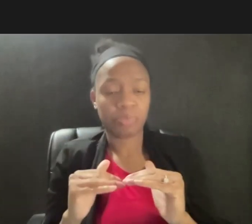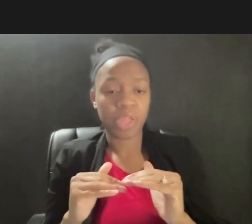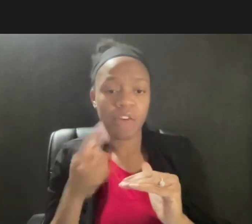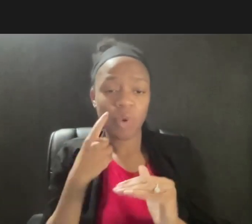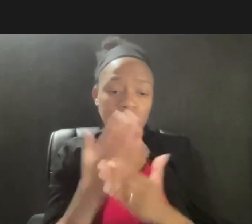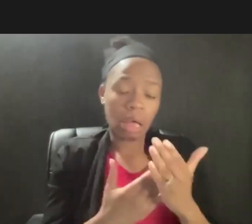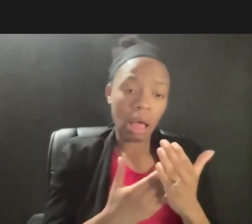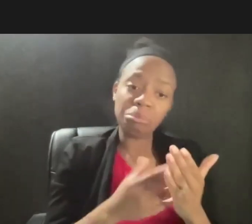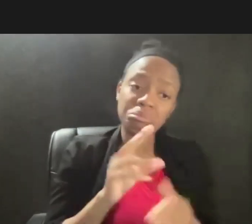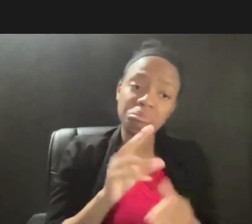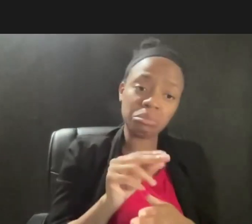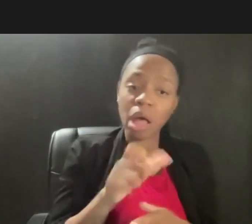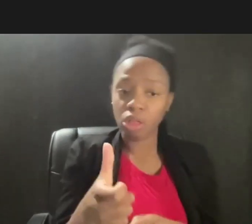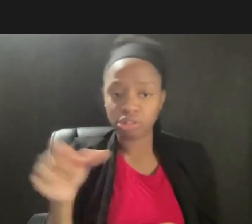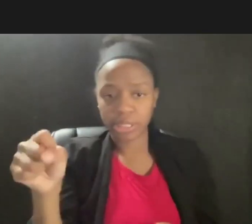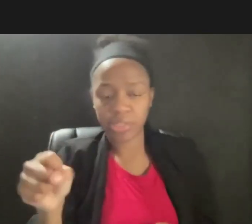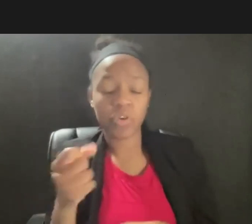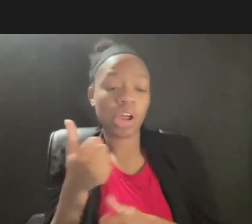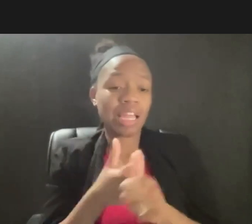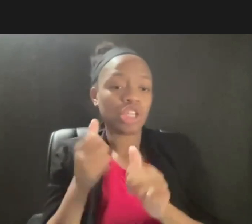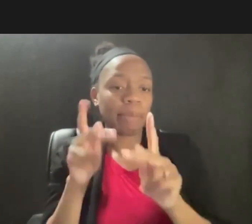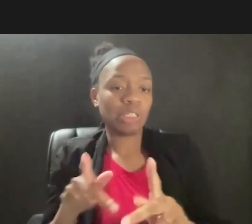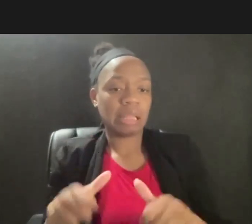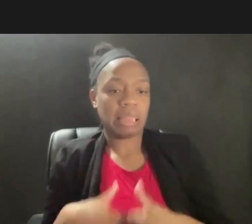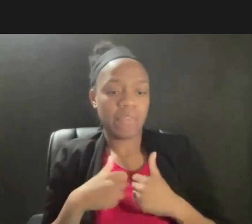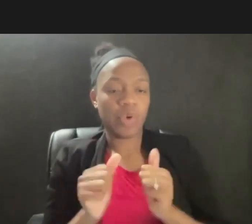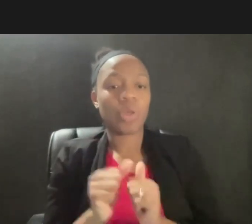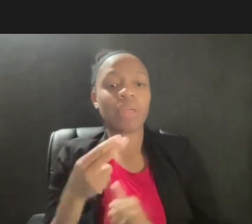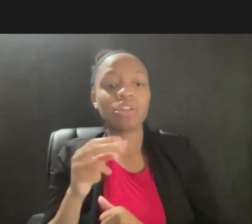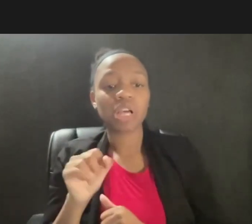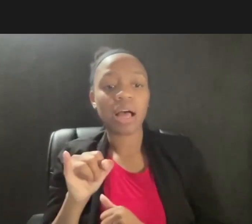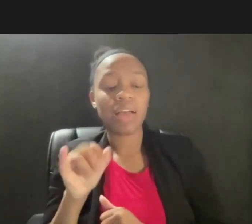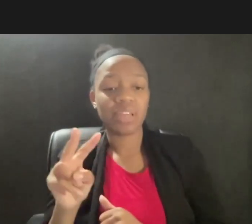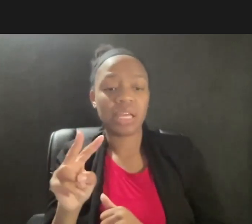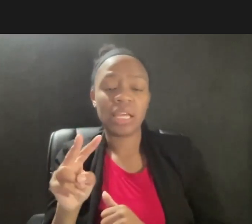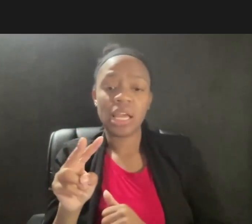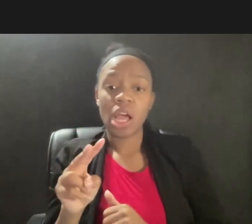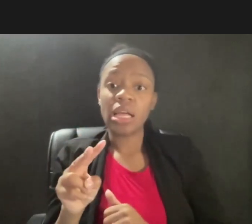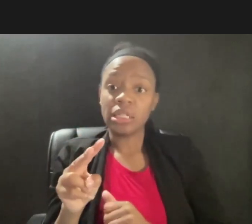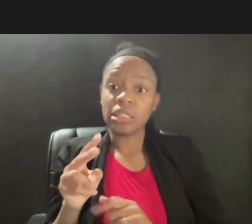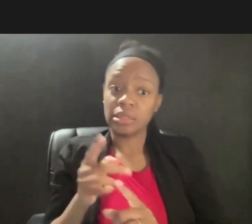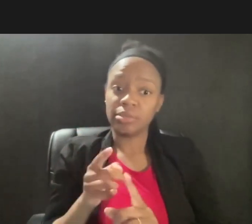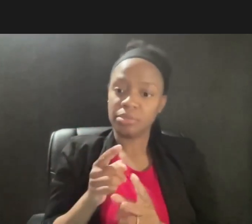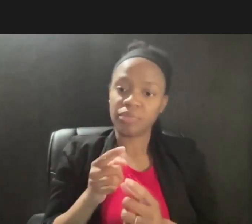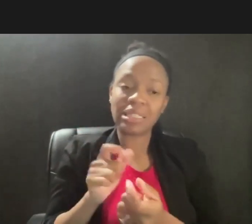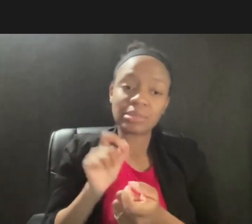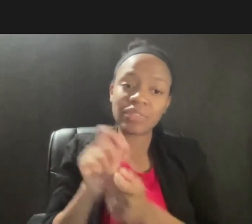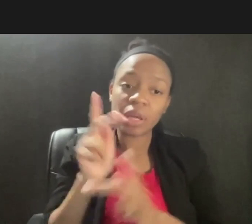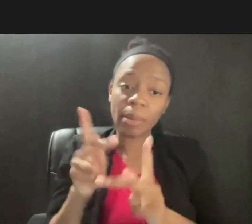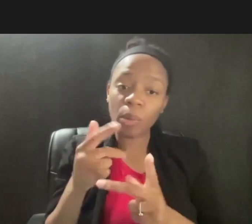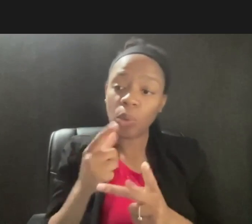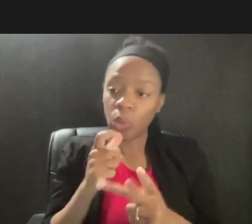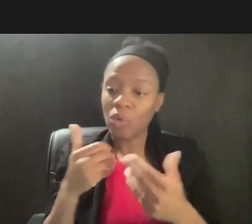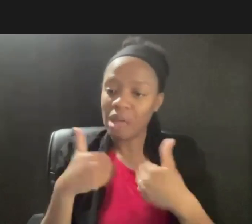And so, for every person who's living with HIV, particularly folks who have had HIV for a long time,